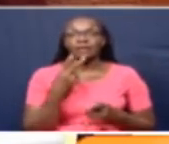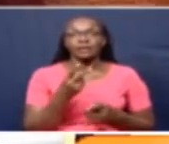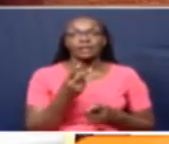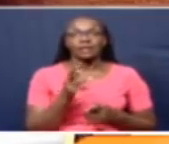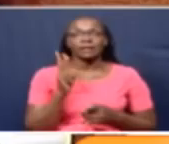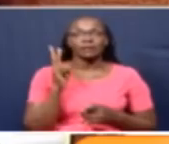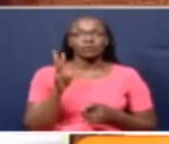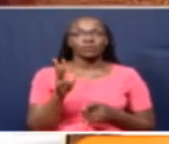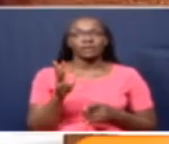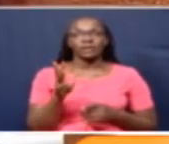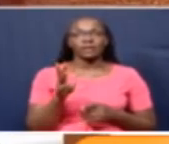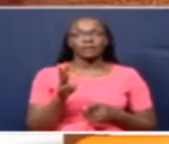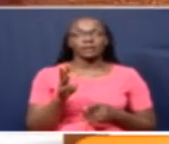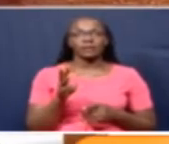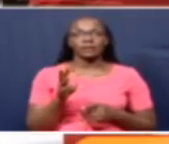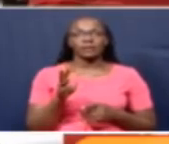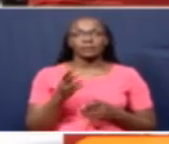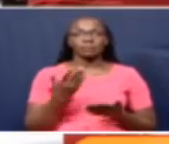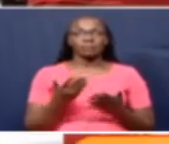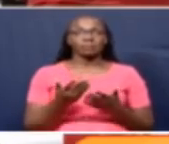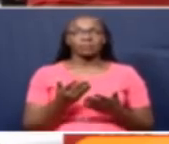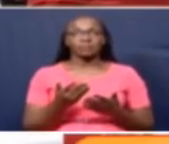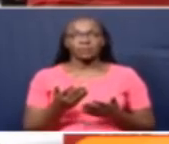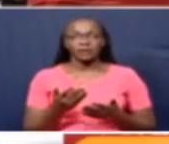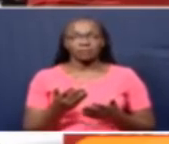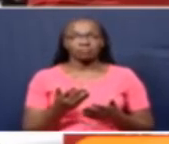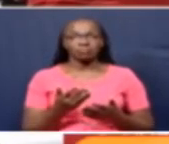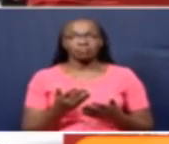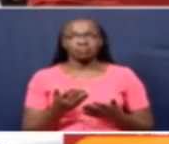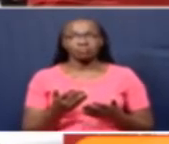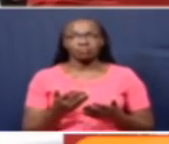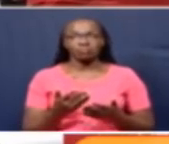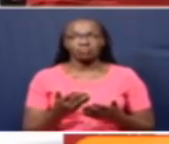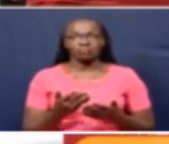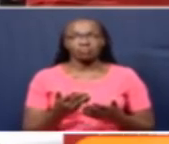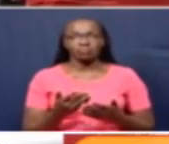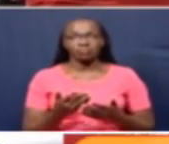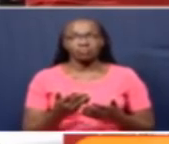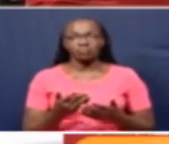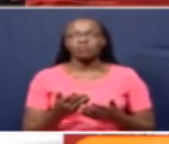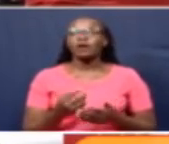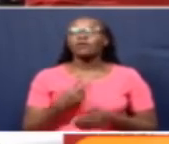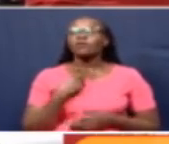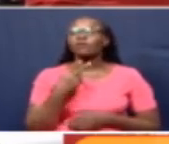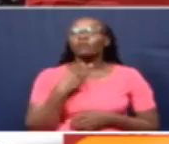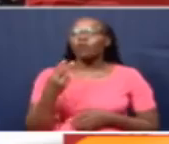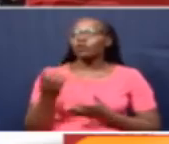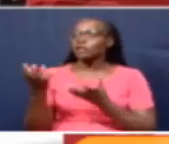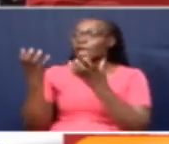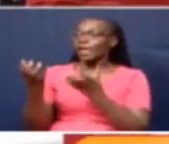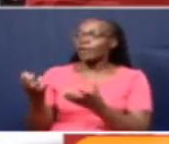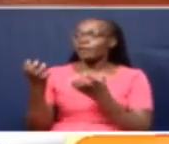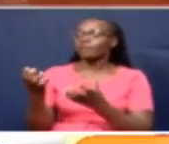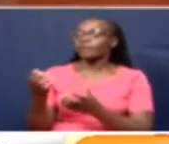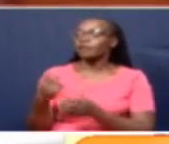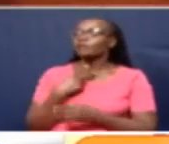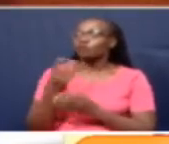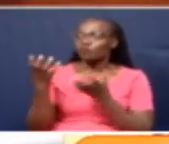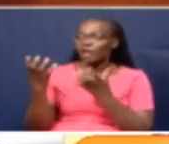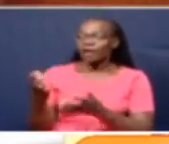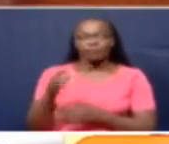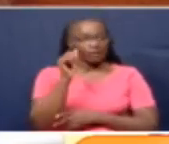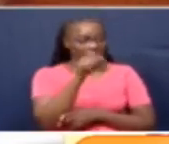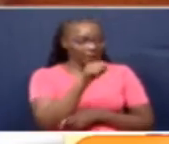his soul. Yeah, me. But was he a nice guy, though? Fantastic human being. Big voice. He had a deep voice. Yeah. Yes, Sal, sing me the